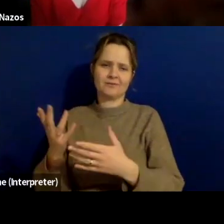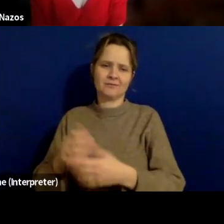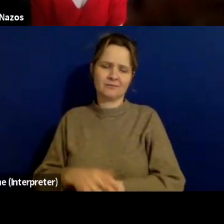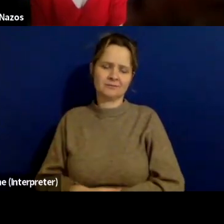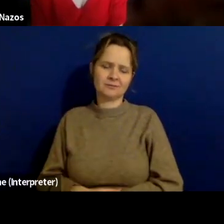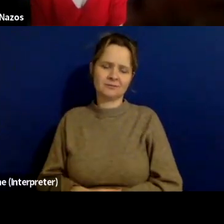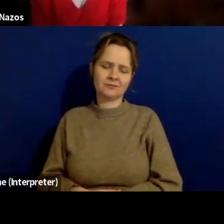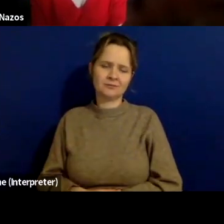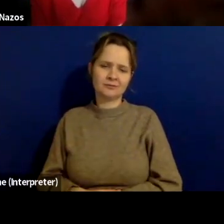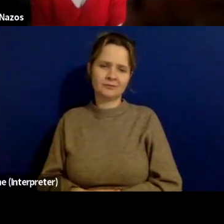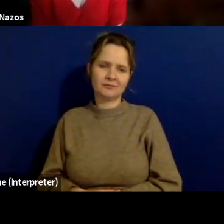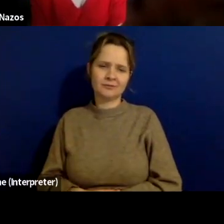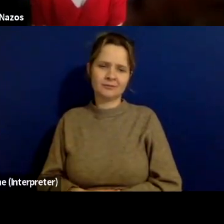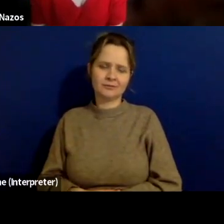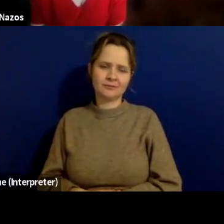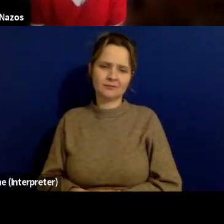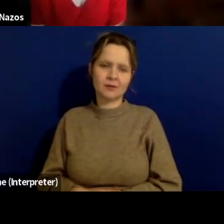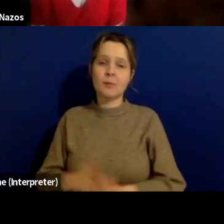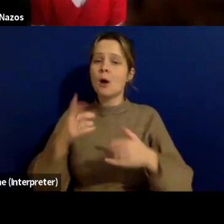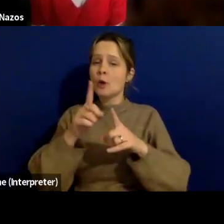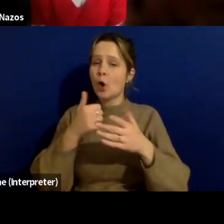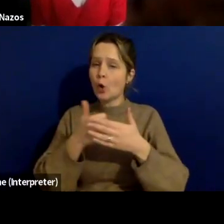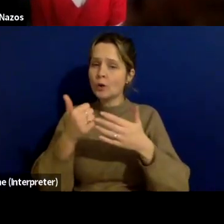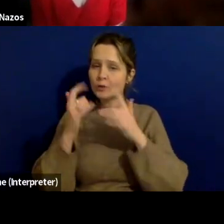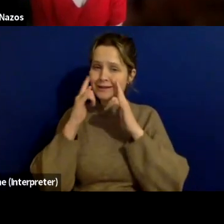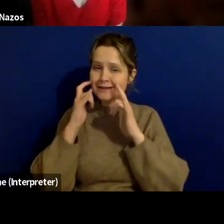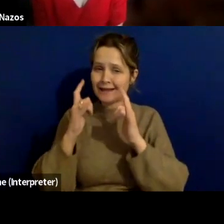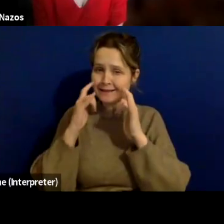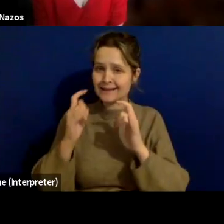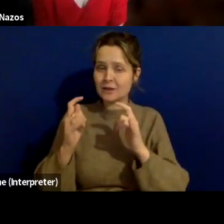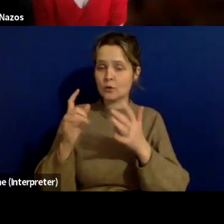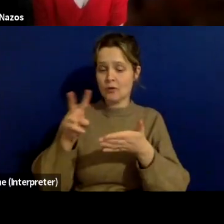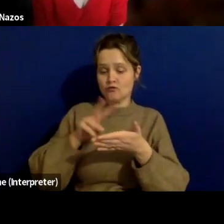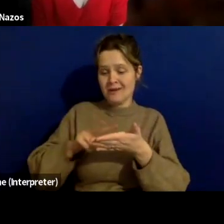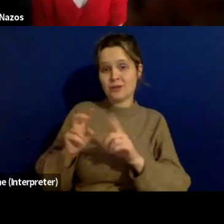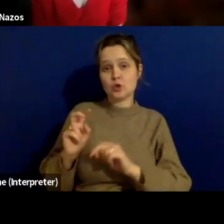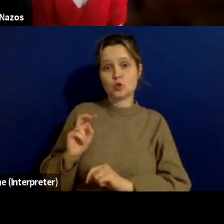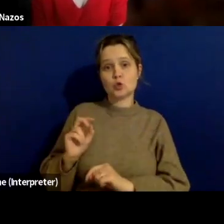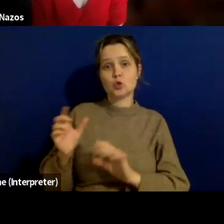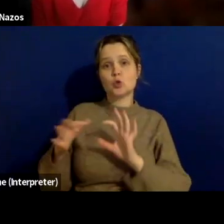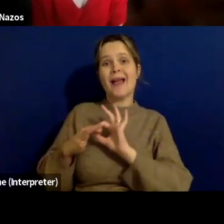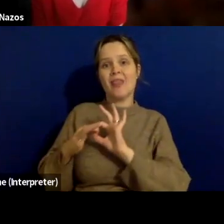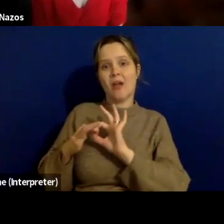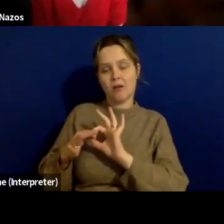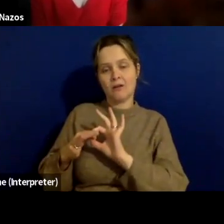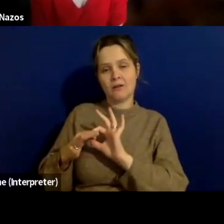why. And we test that every time we're reading together, as we did together. Yes.